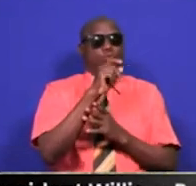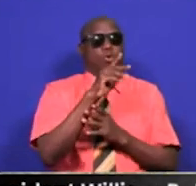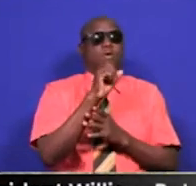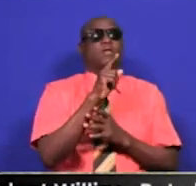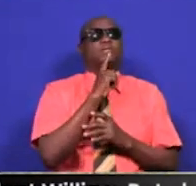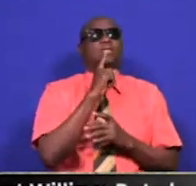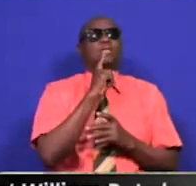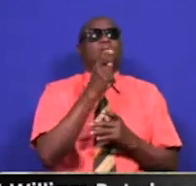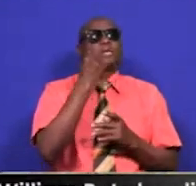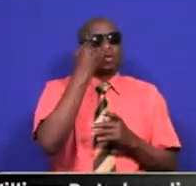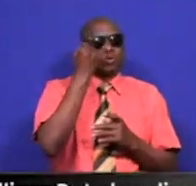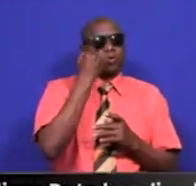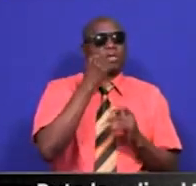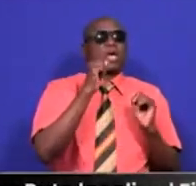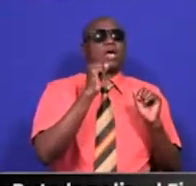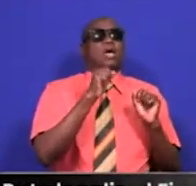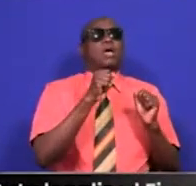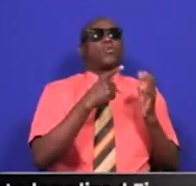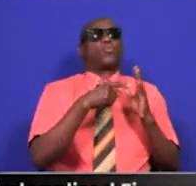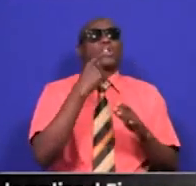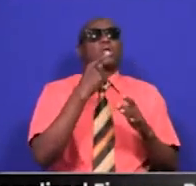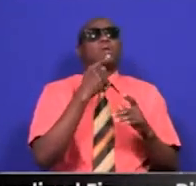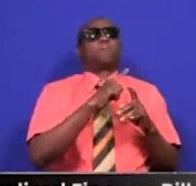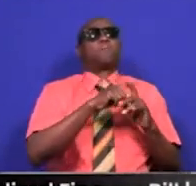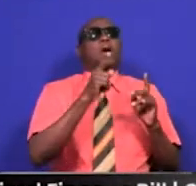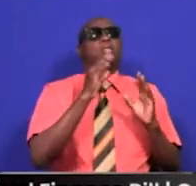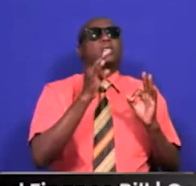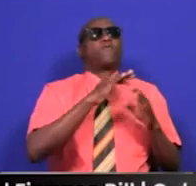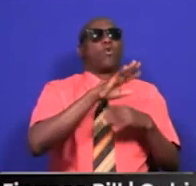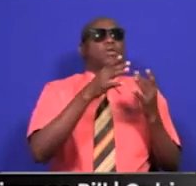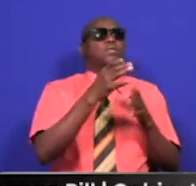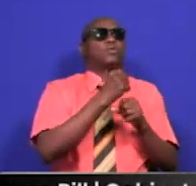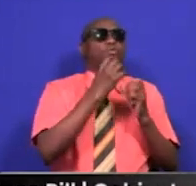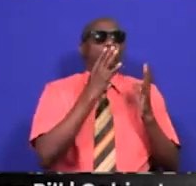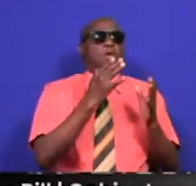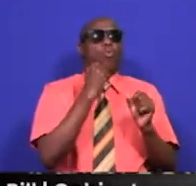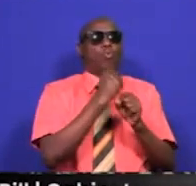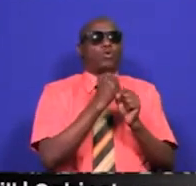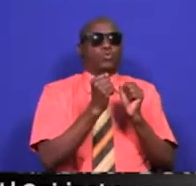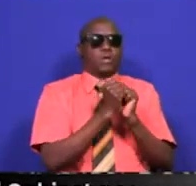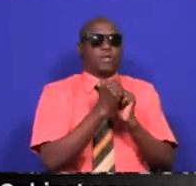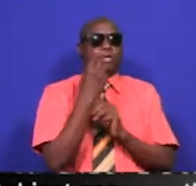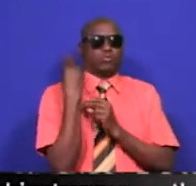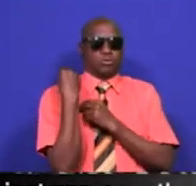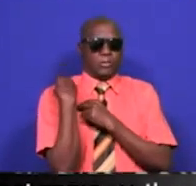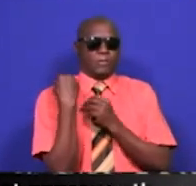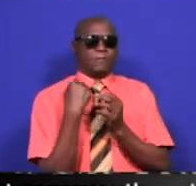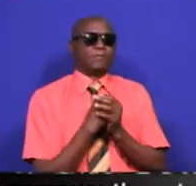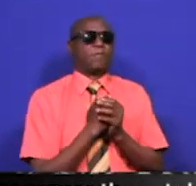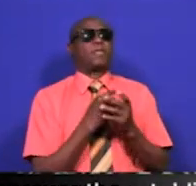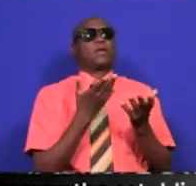won only if all stakeholders partner, since it is everyone's collective responsibility. Kwa hivyo tungeomba ya